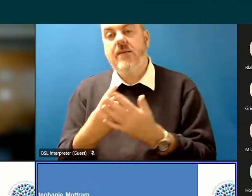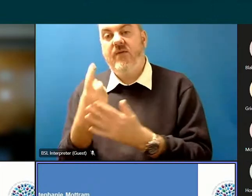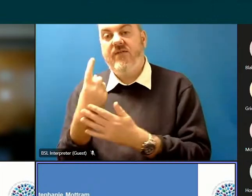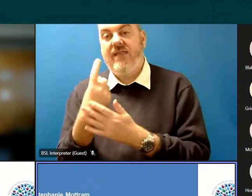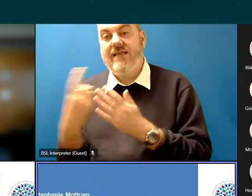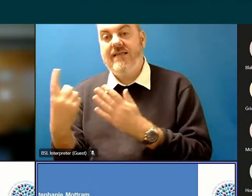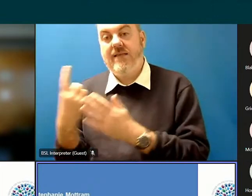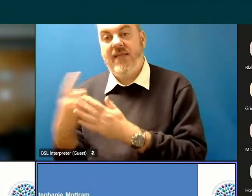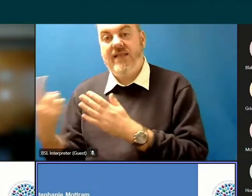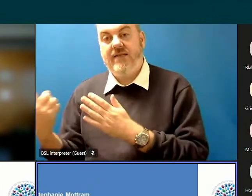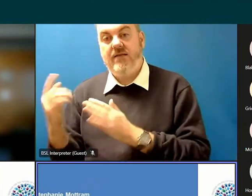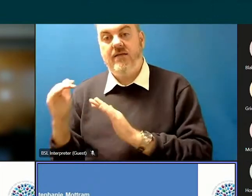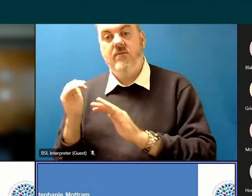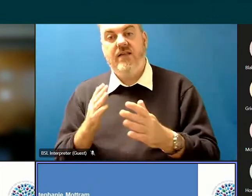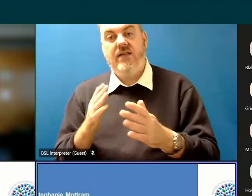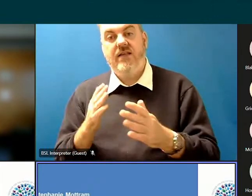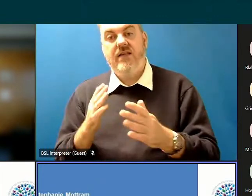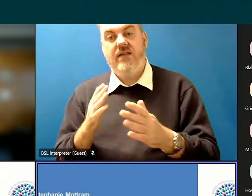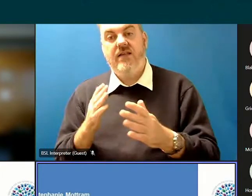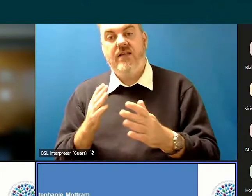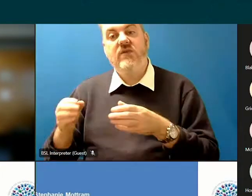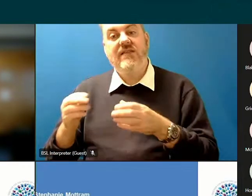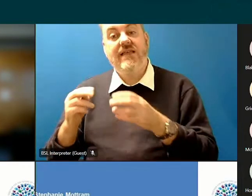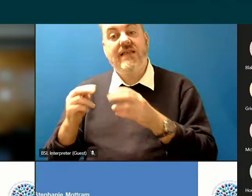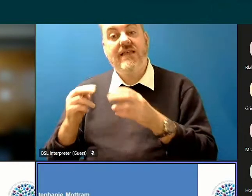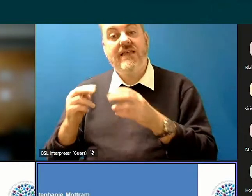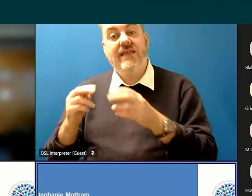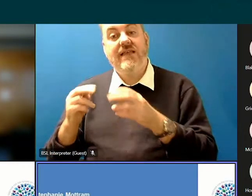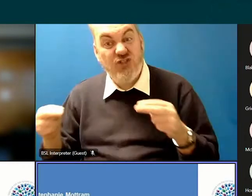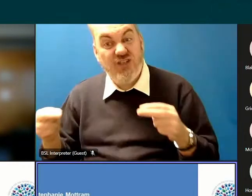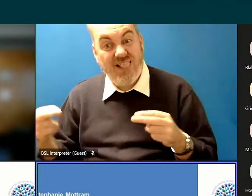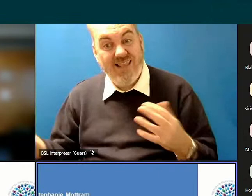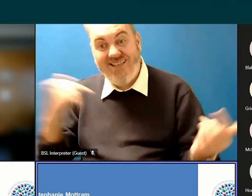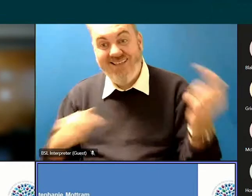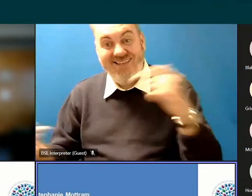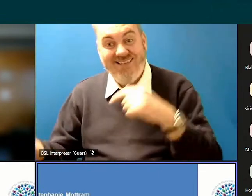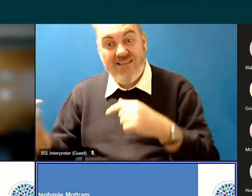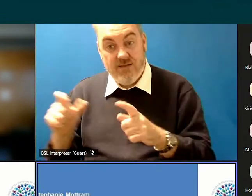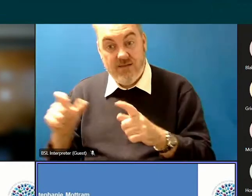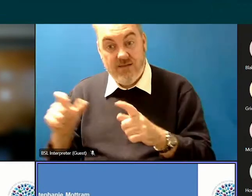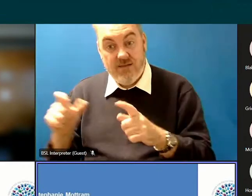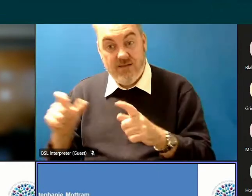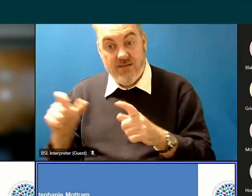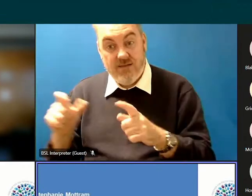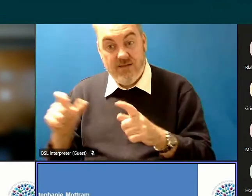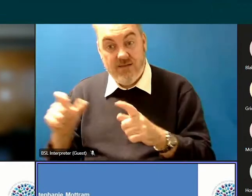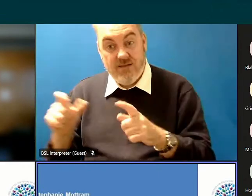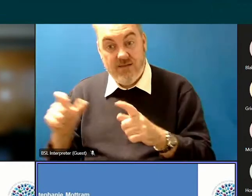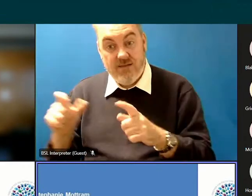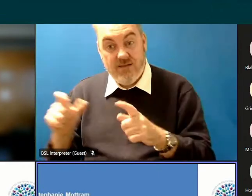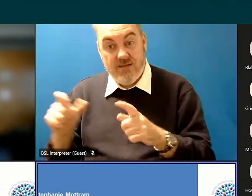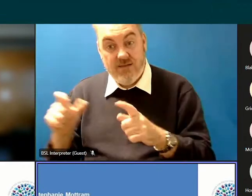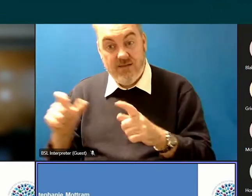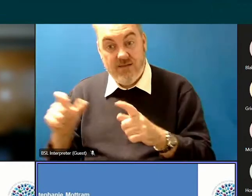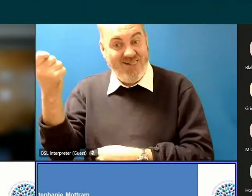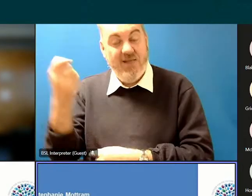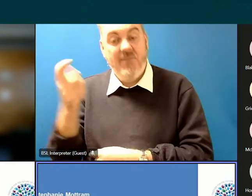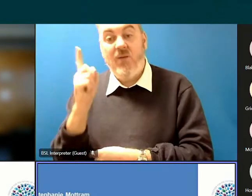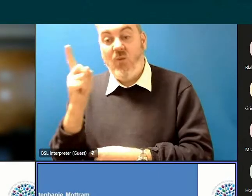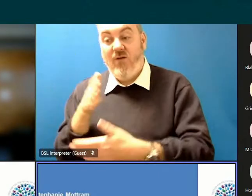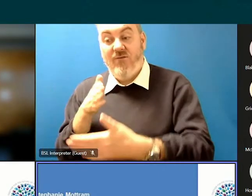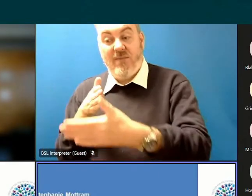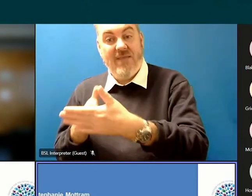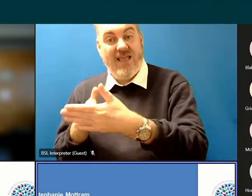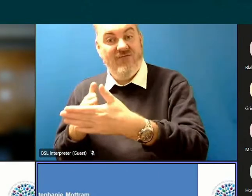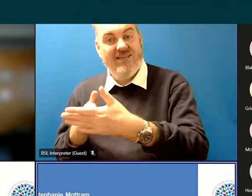providers are recruiting internationally as well. And particularly in the Dumfries area, that has been successful. But one of the barriers to that